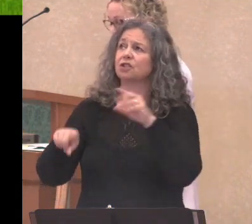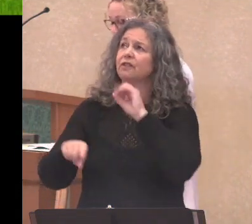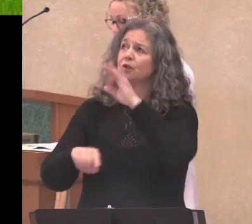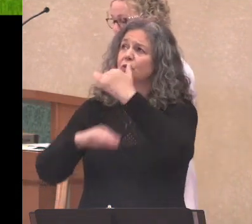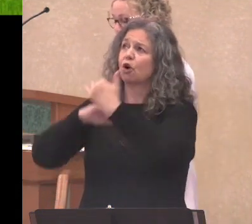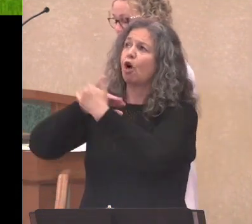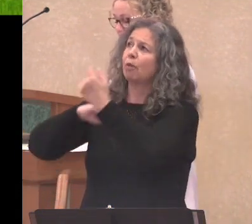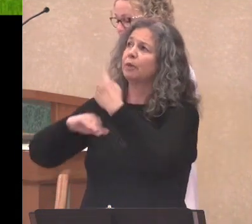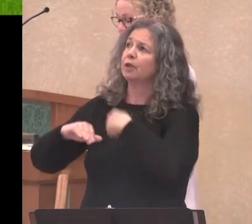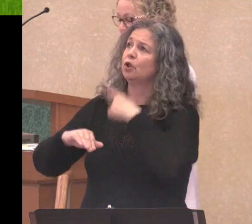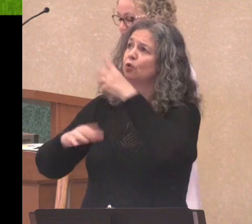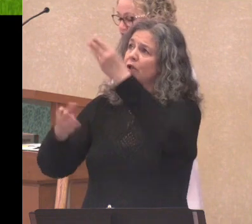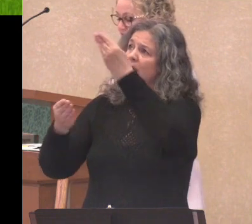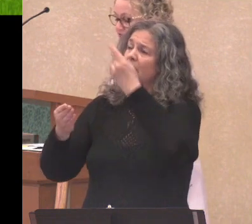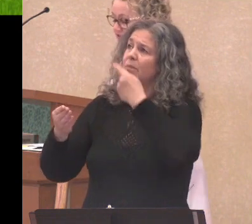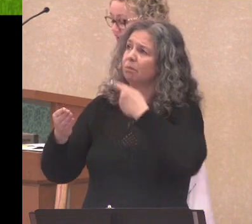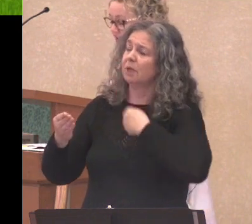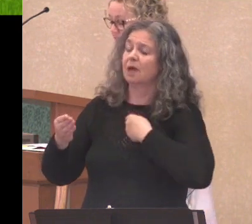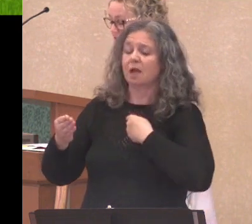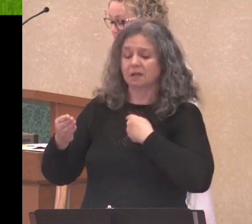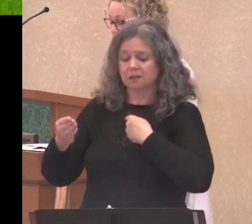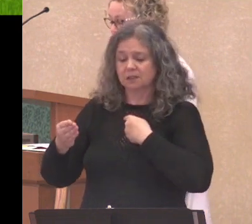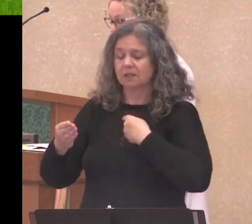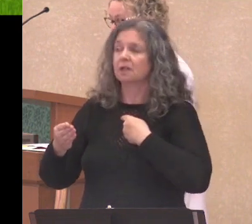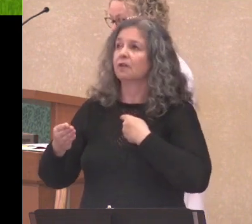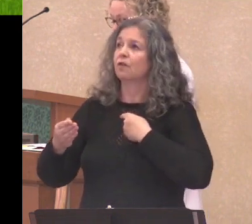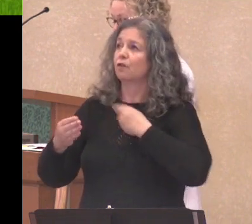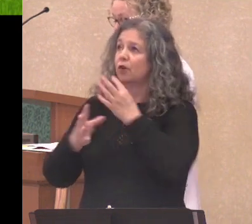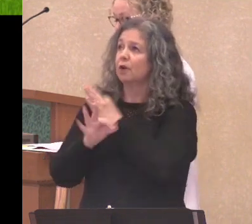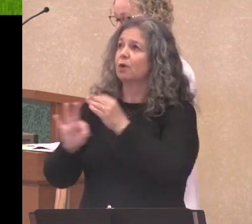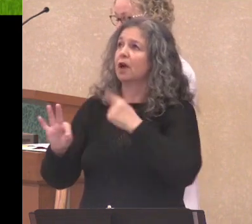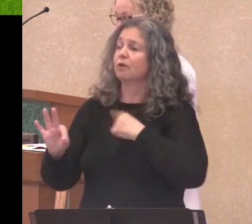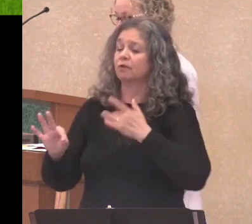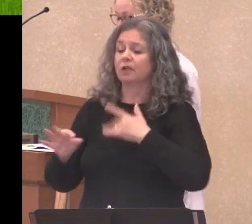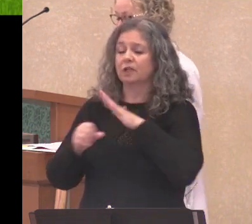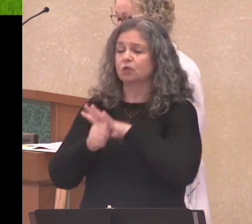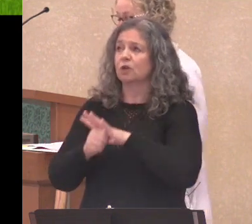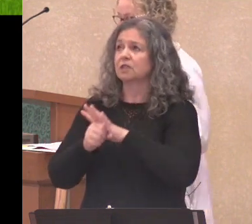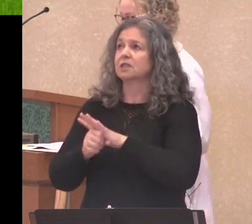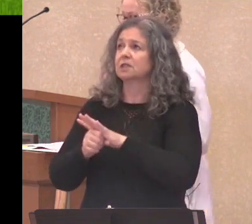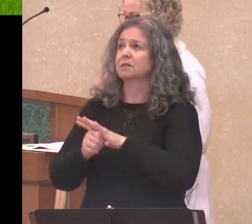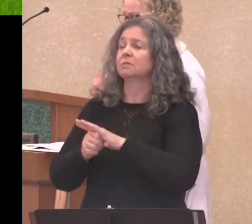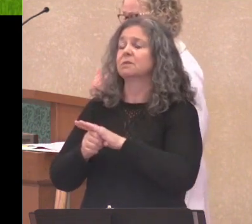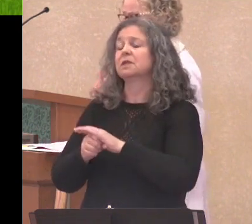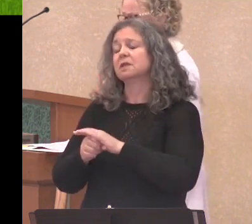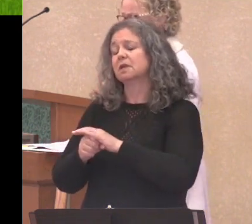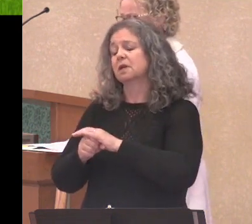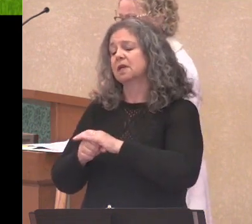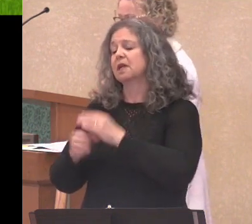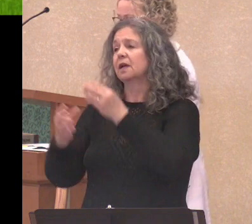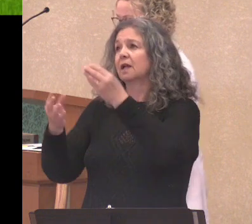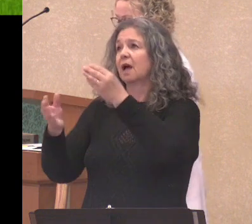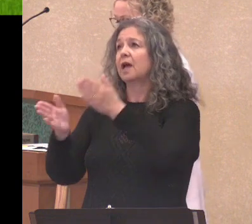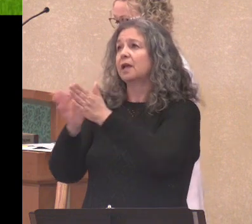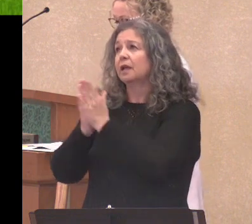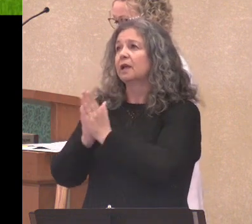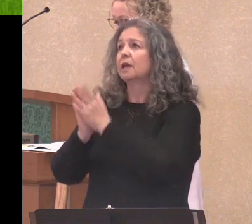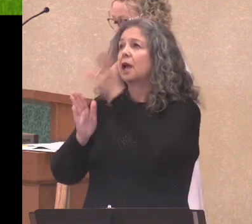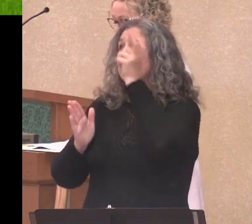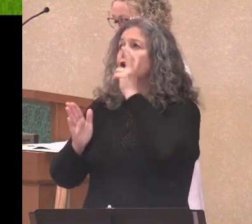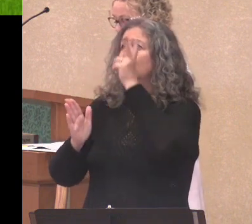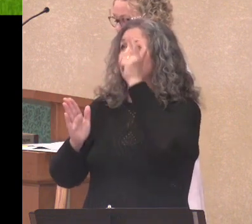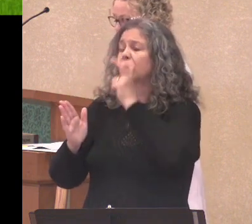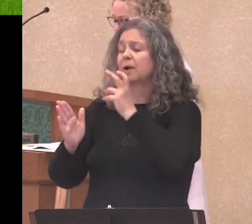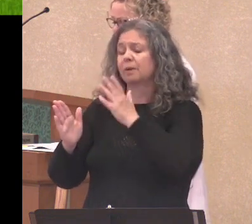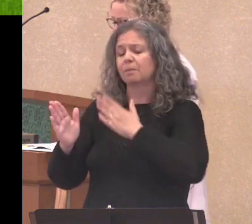gave me room when I was in distress. Be gracious to me and hear my prayer. How long, you people, shall my honor